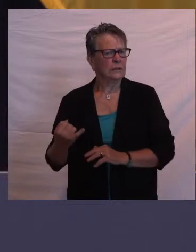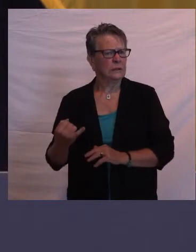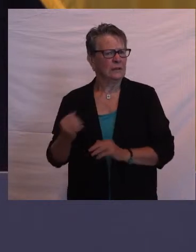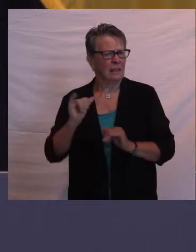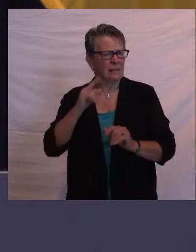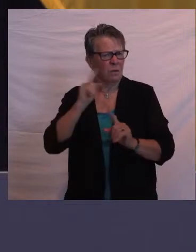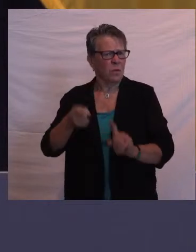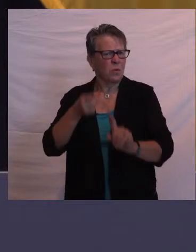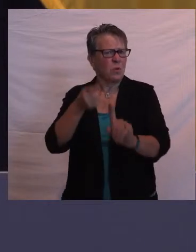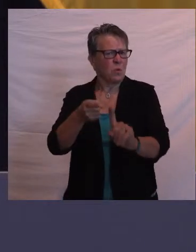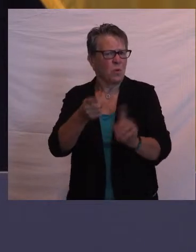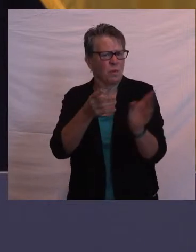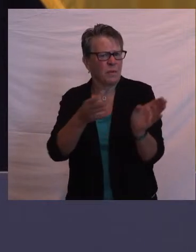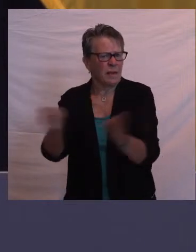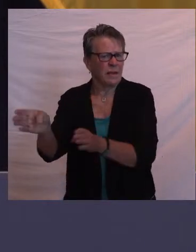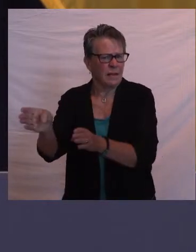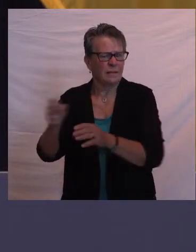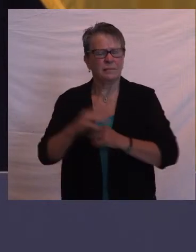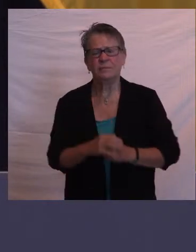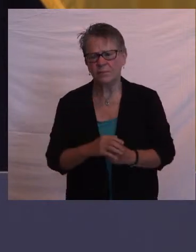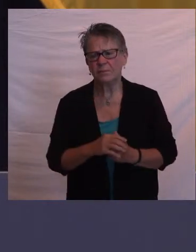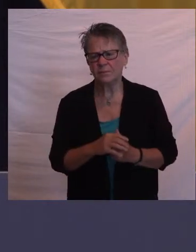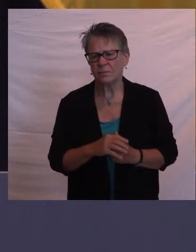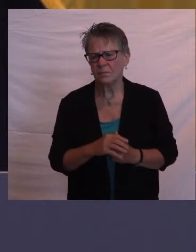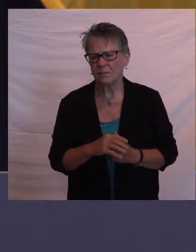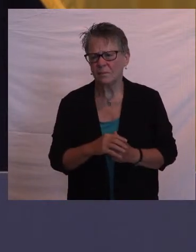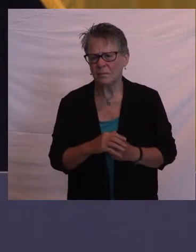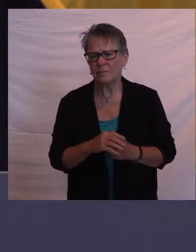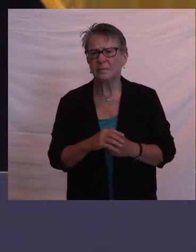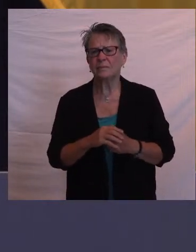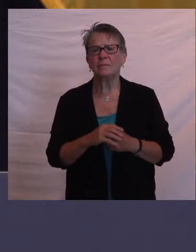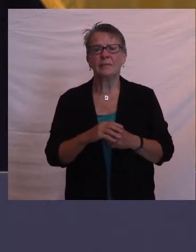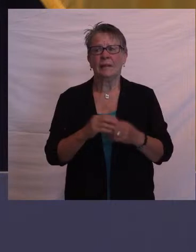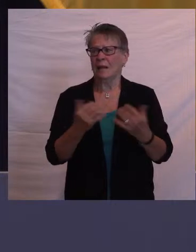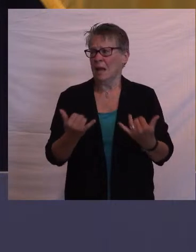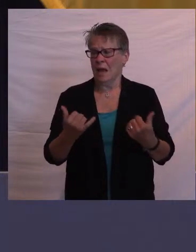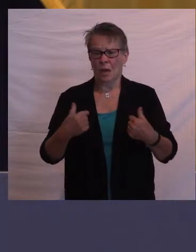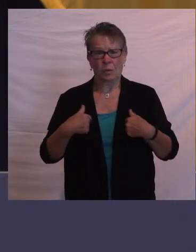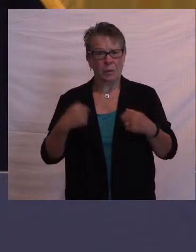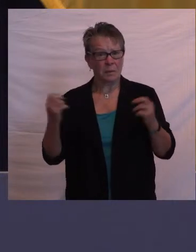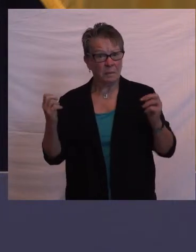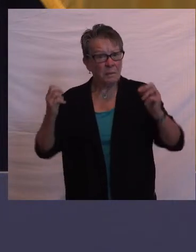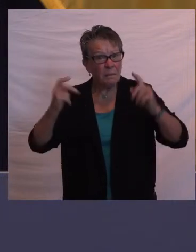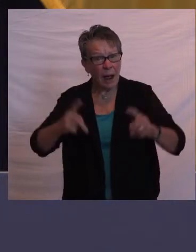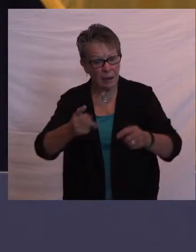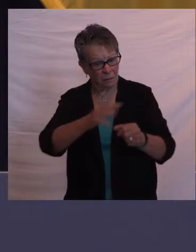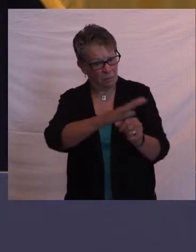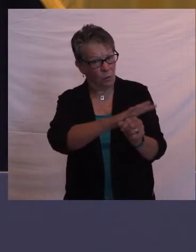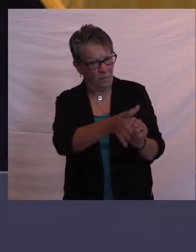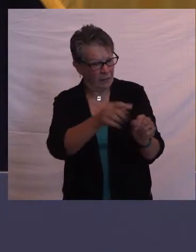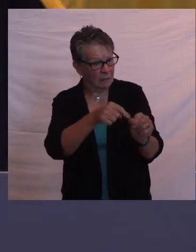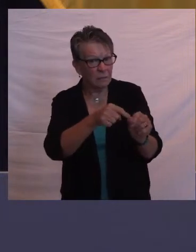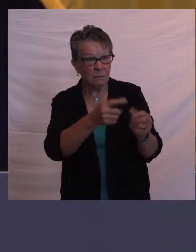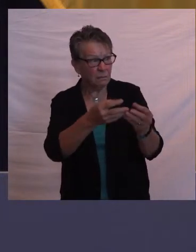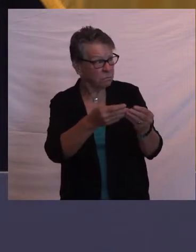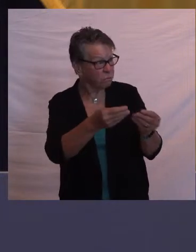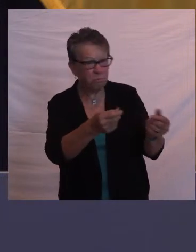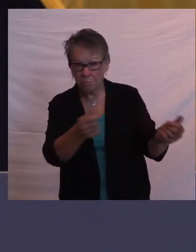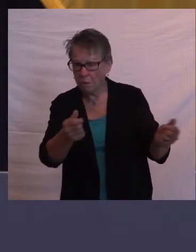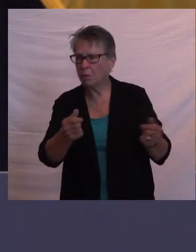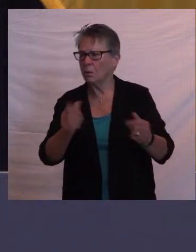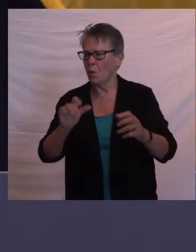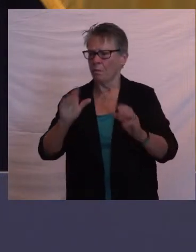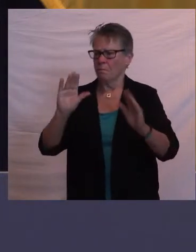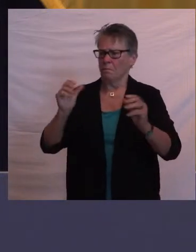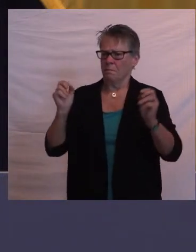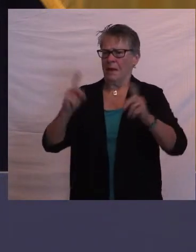and far-reaching impacts requires economic and workforce development strategies that address the needs of both workers and